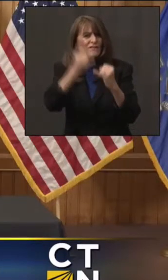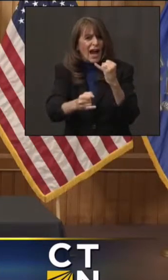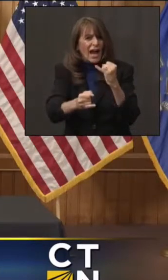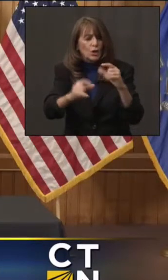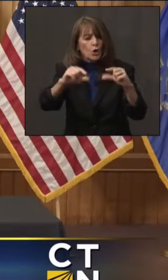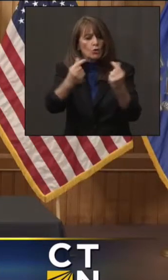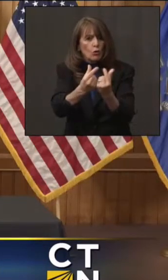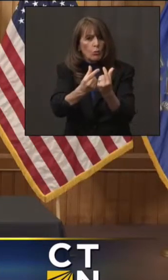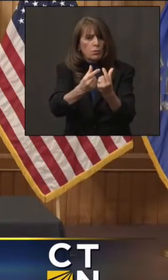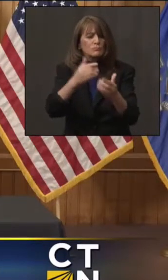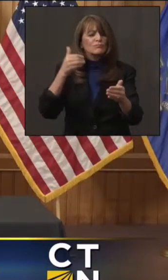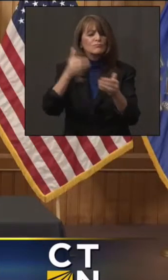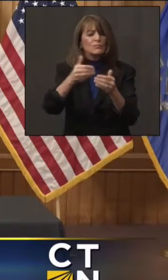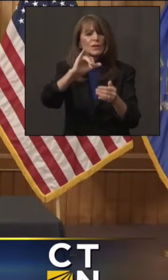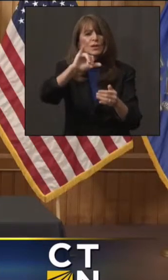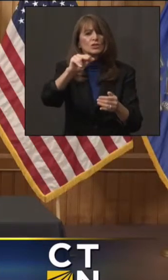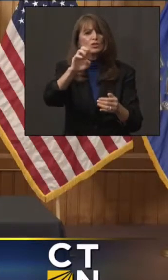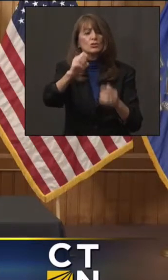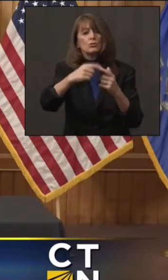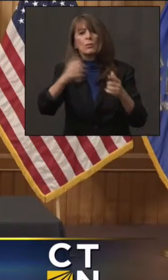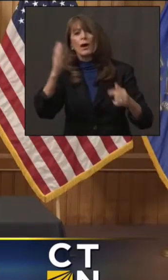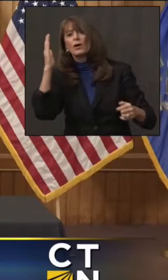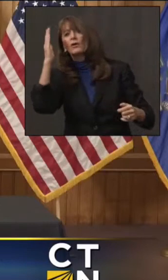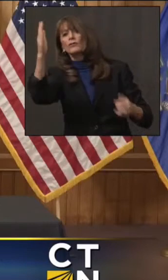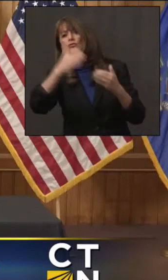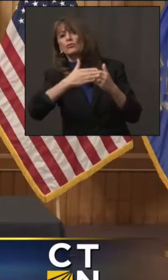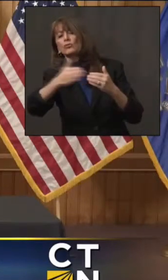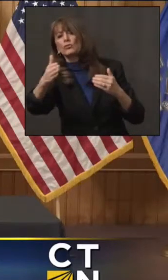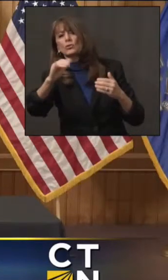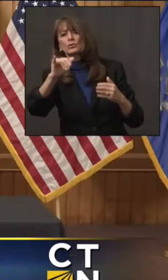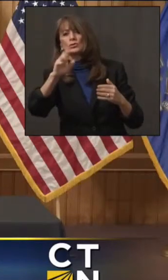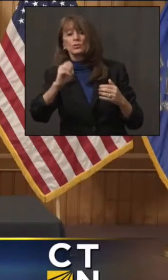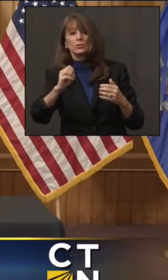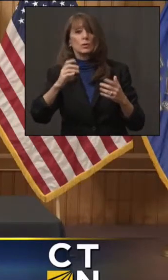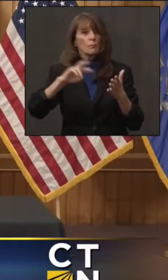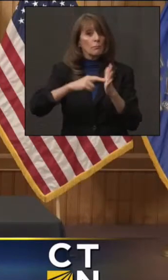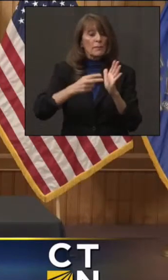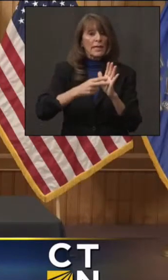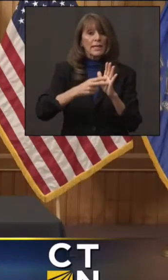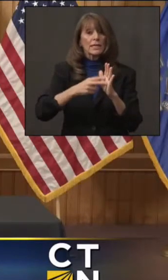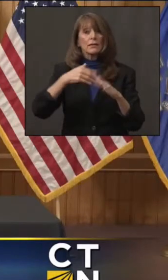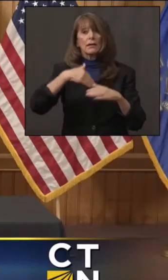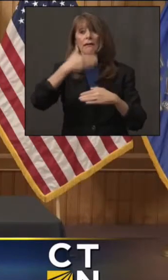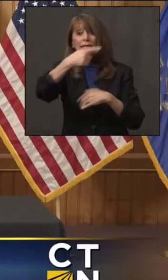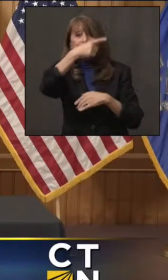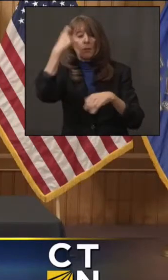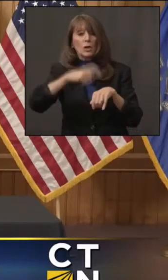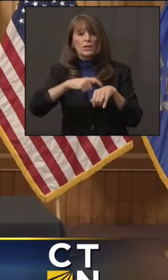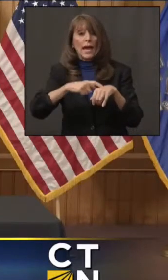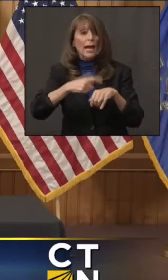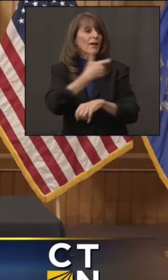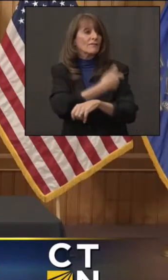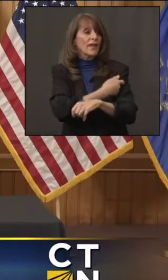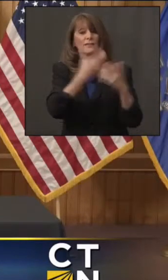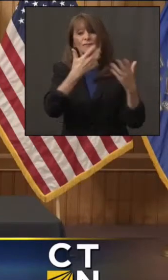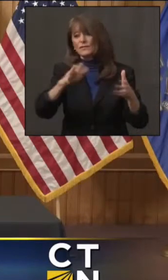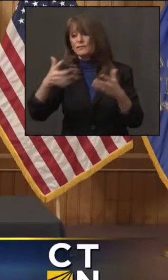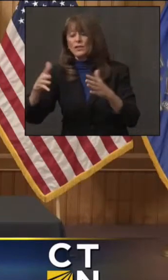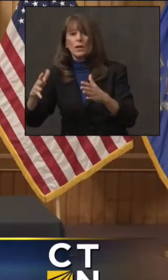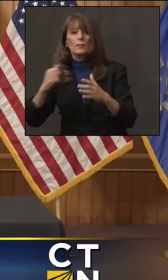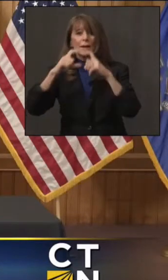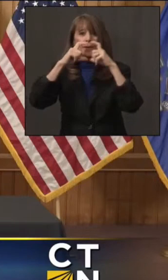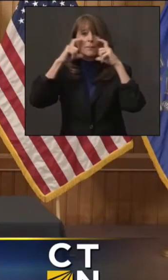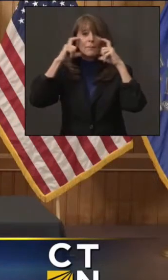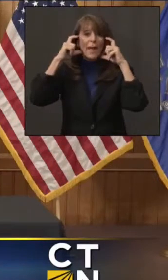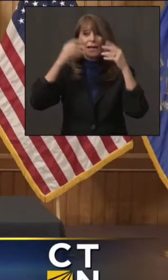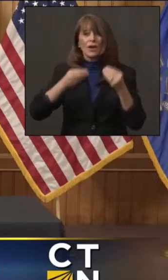it. Where does that leave us in the future? Does that mean this summer the masks come off? Do we still have to take precautions? People are really anxious to know when is